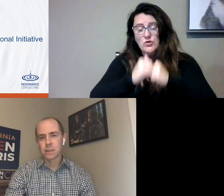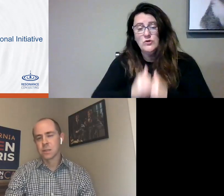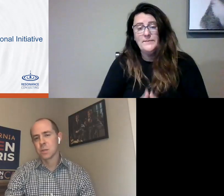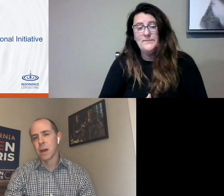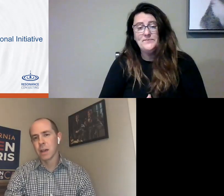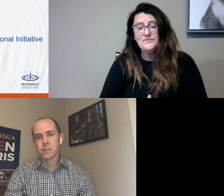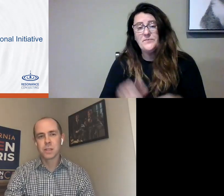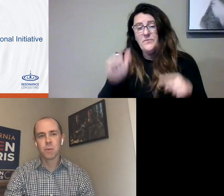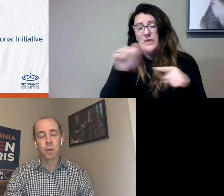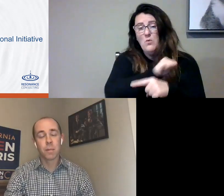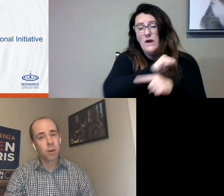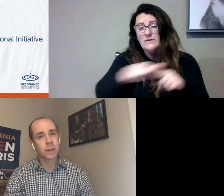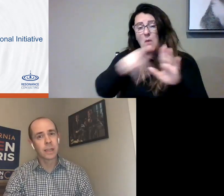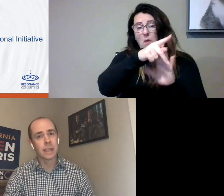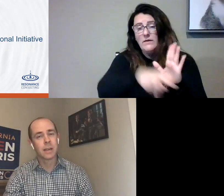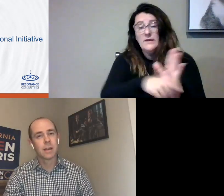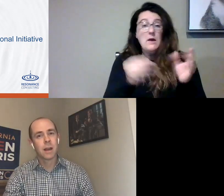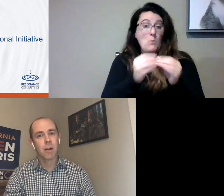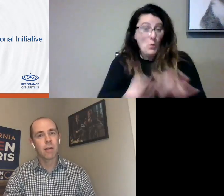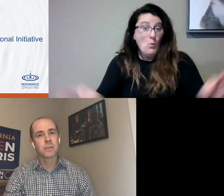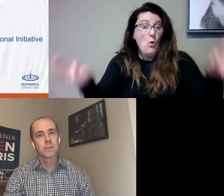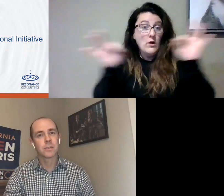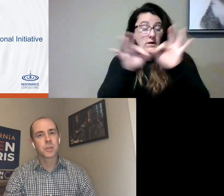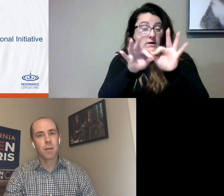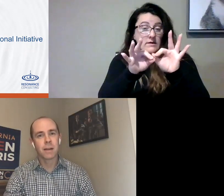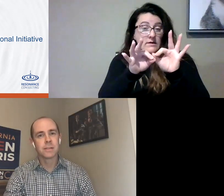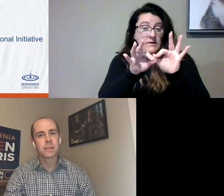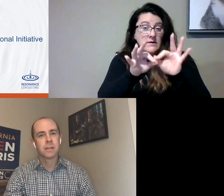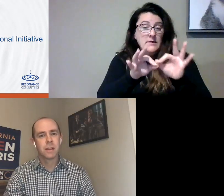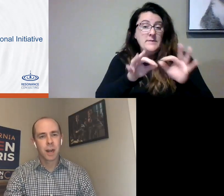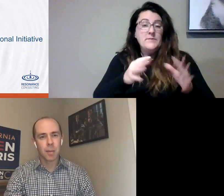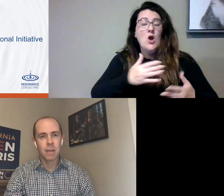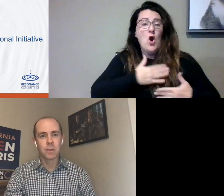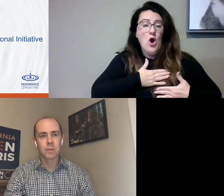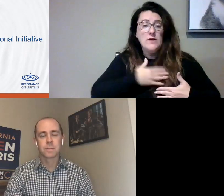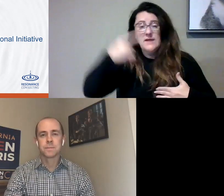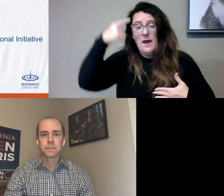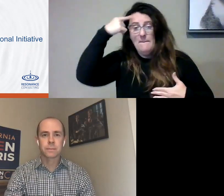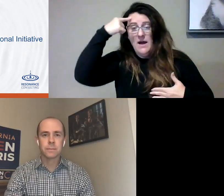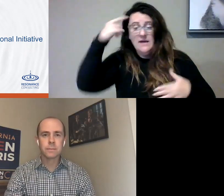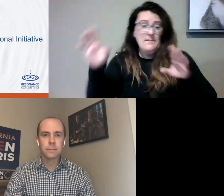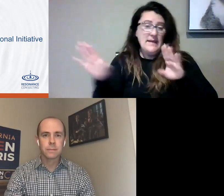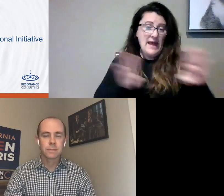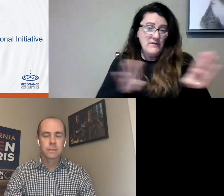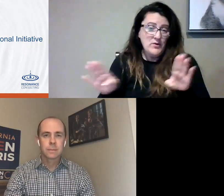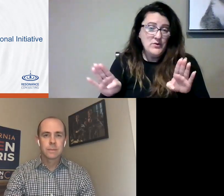our practices and policies, and more importantly, our hearts, our minds, and our behaviors?